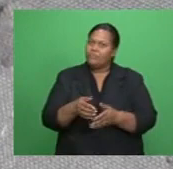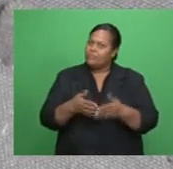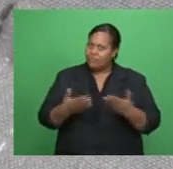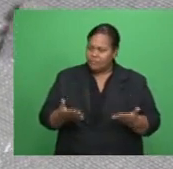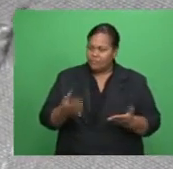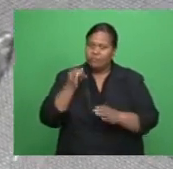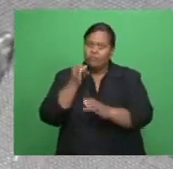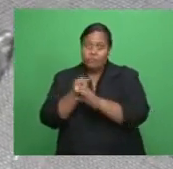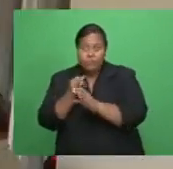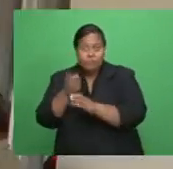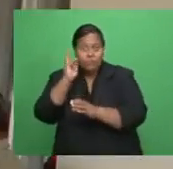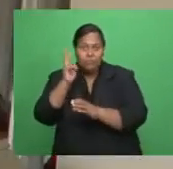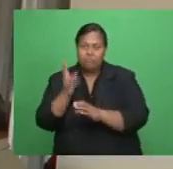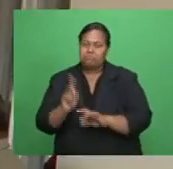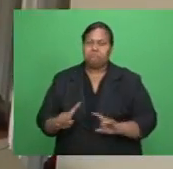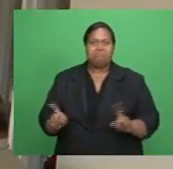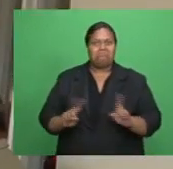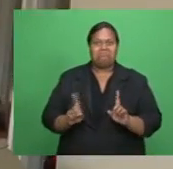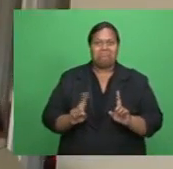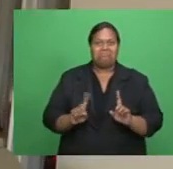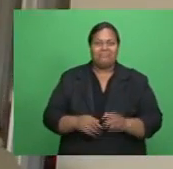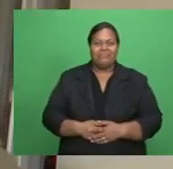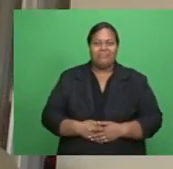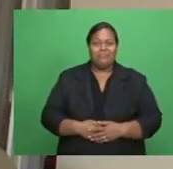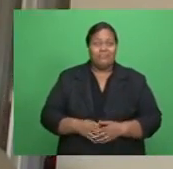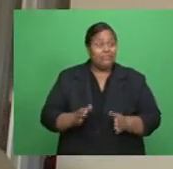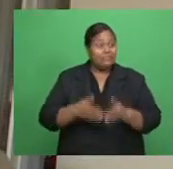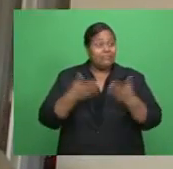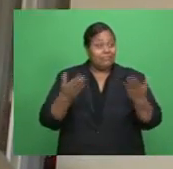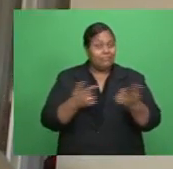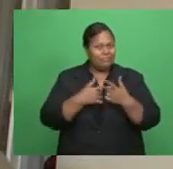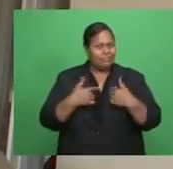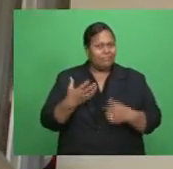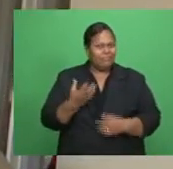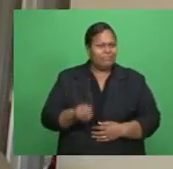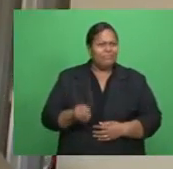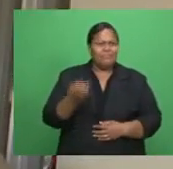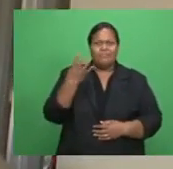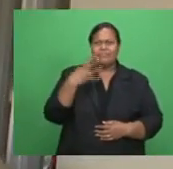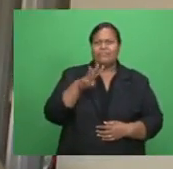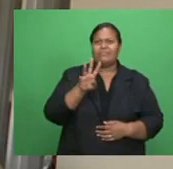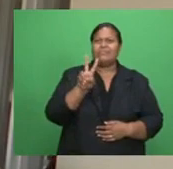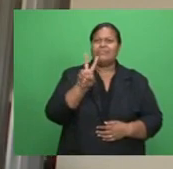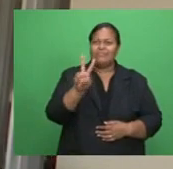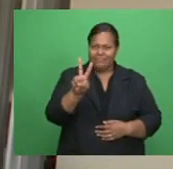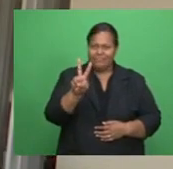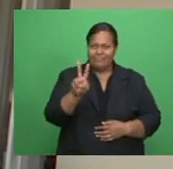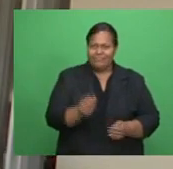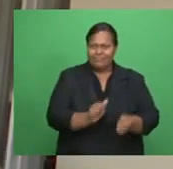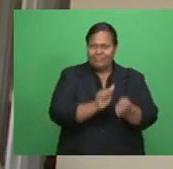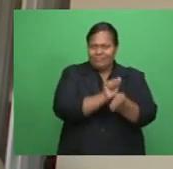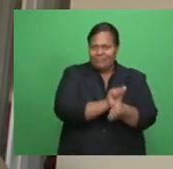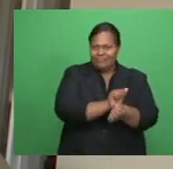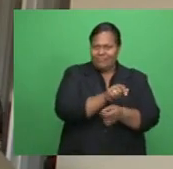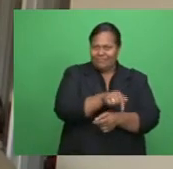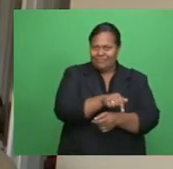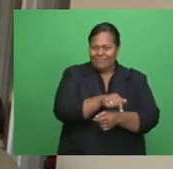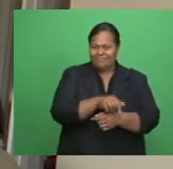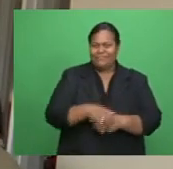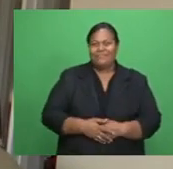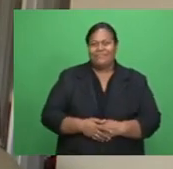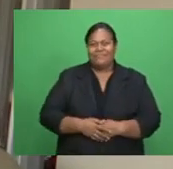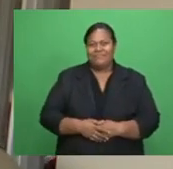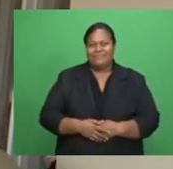reoffending statistics. As of today, we have about 42 recidivists, which is